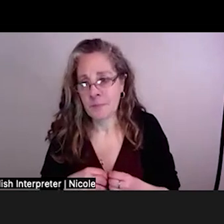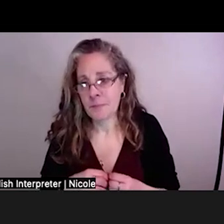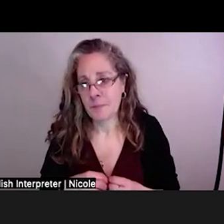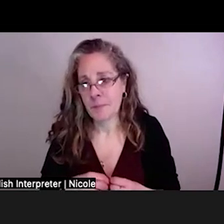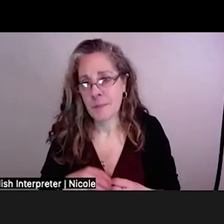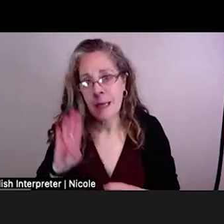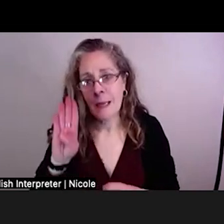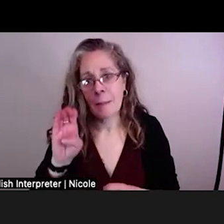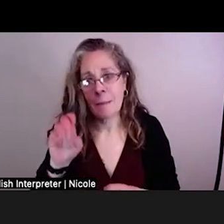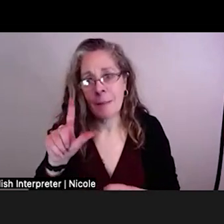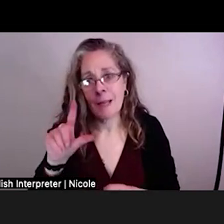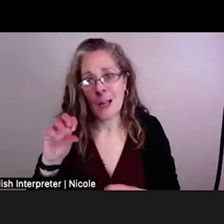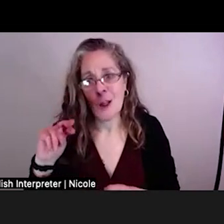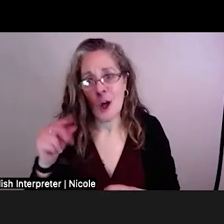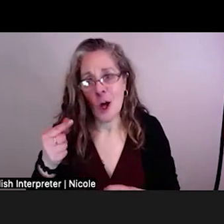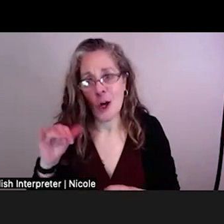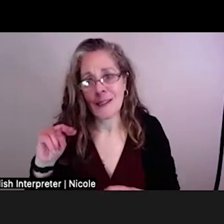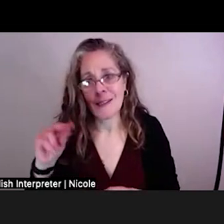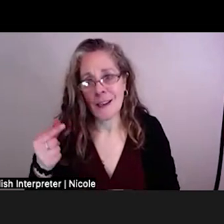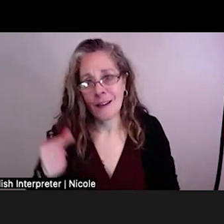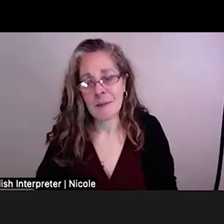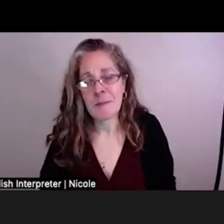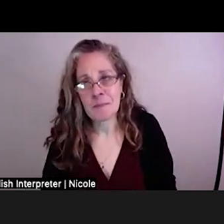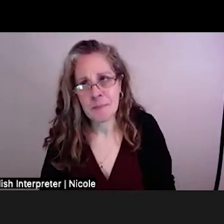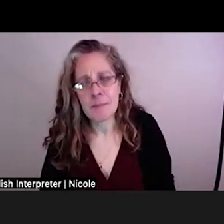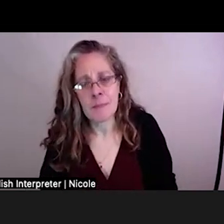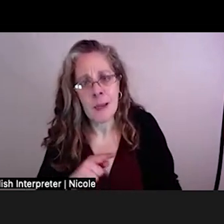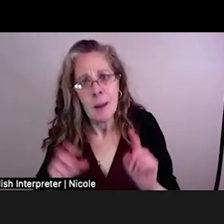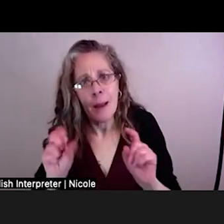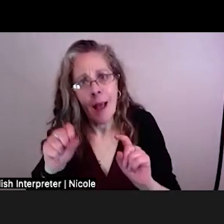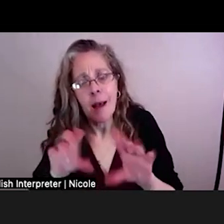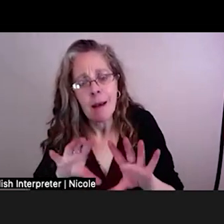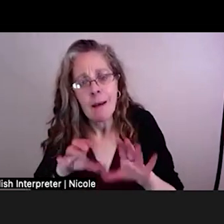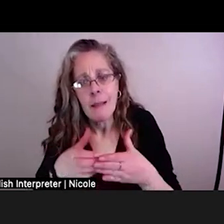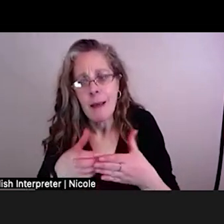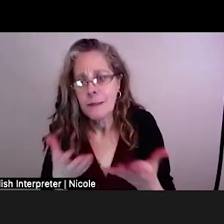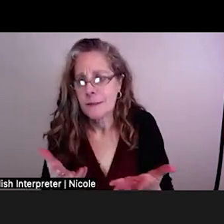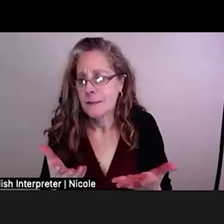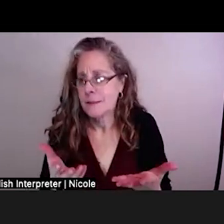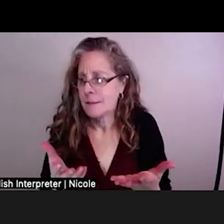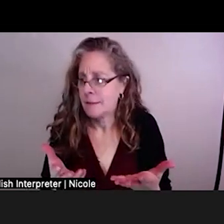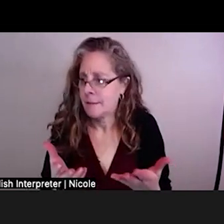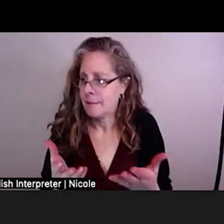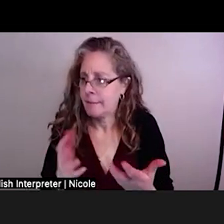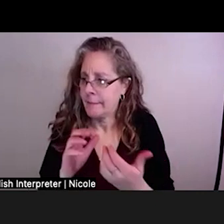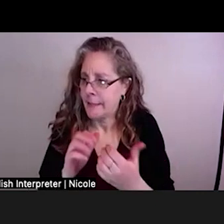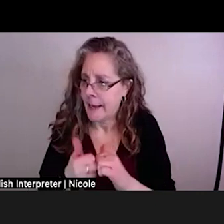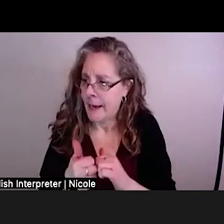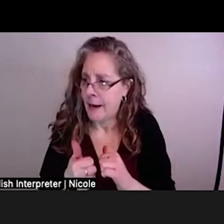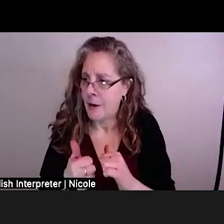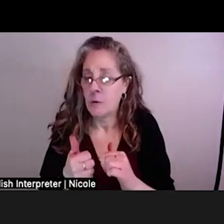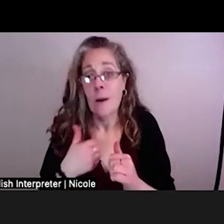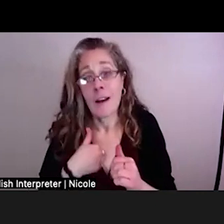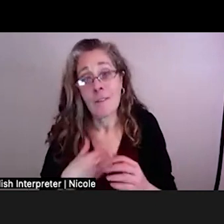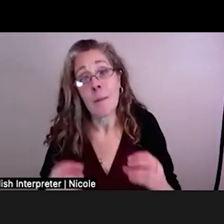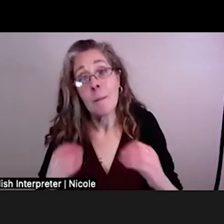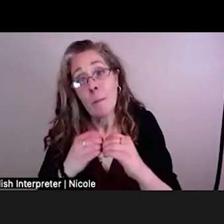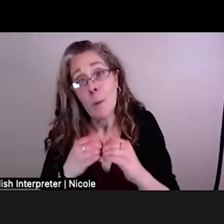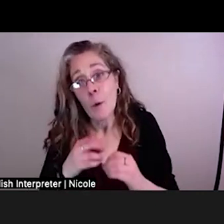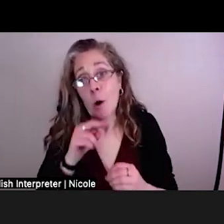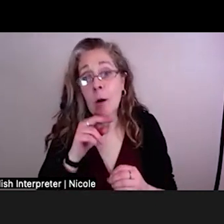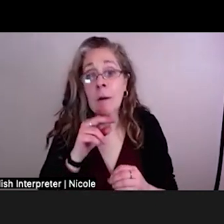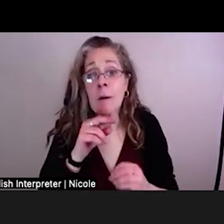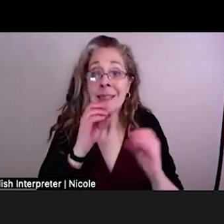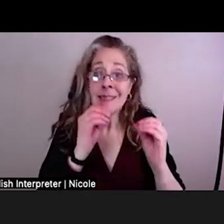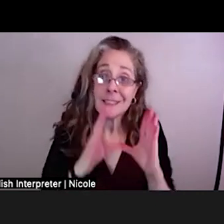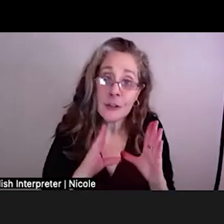But yeah, in a classroom and just increasing neurodivergent therapists and teachers and